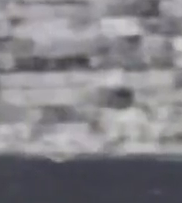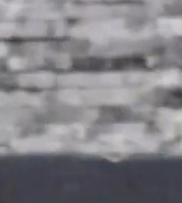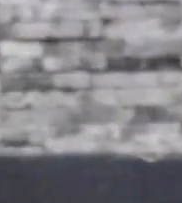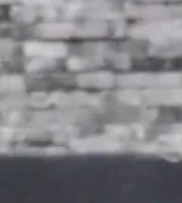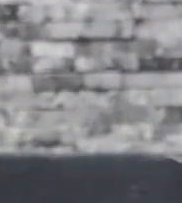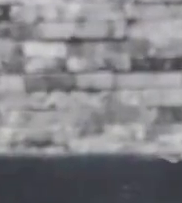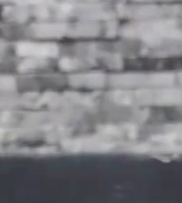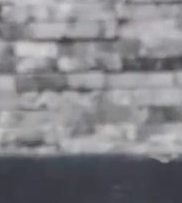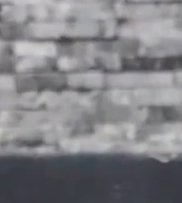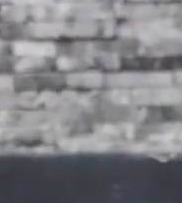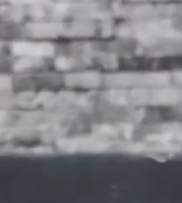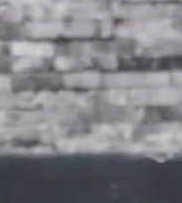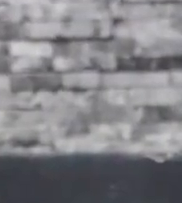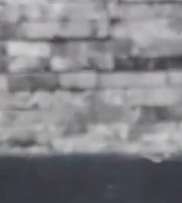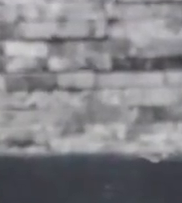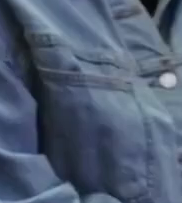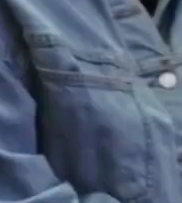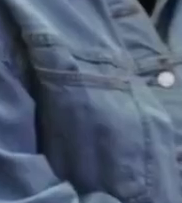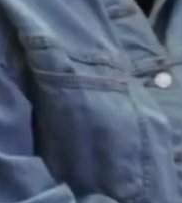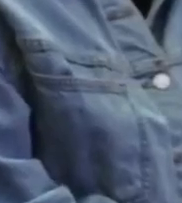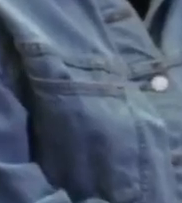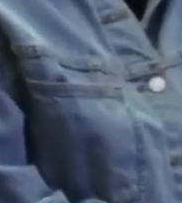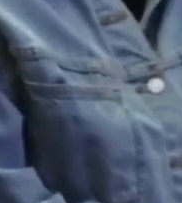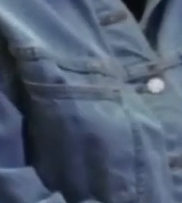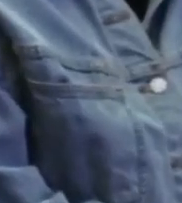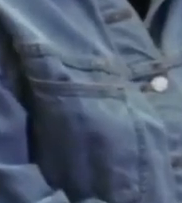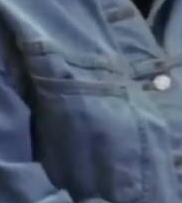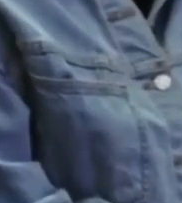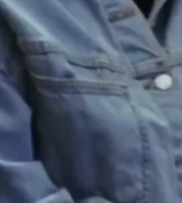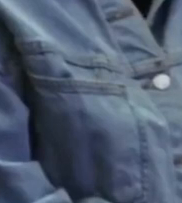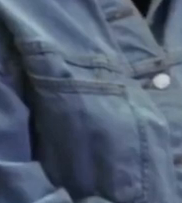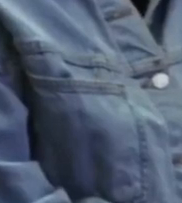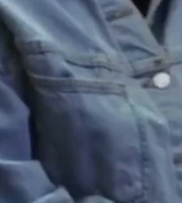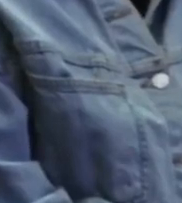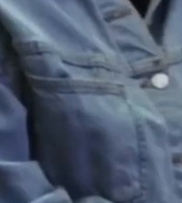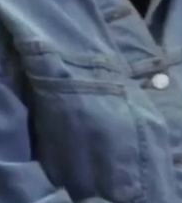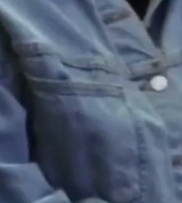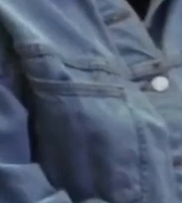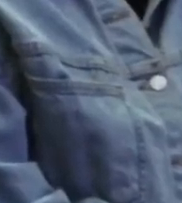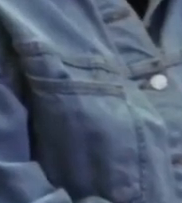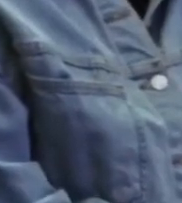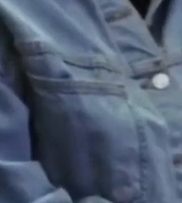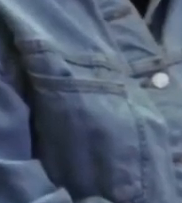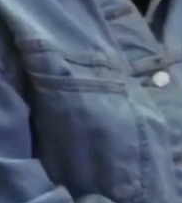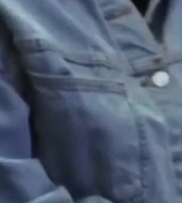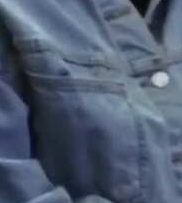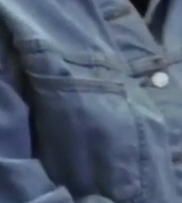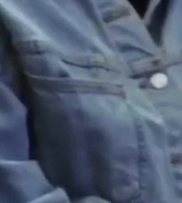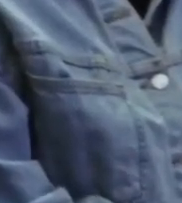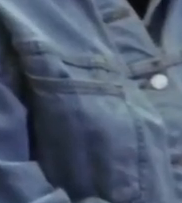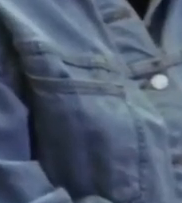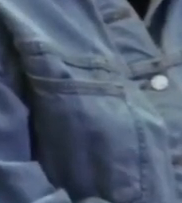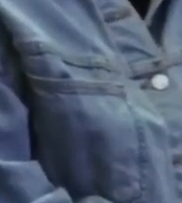Look at them, say, your God. Say, my God is able